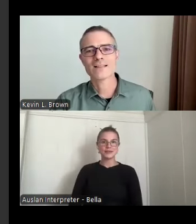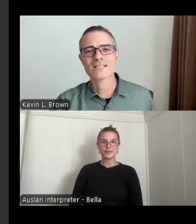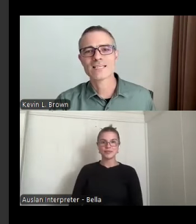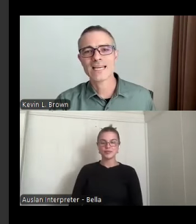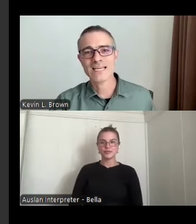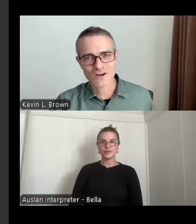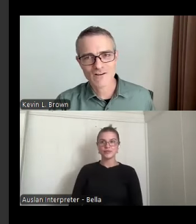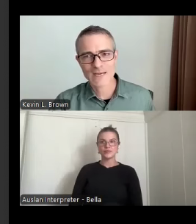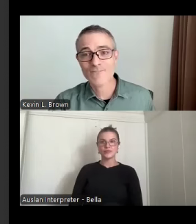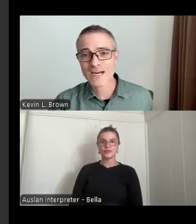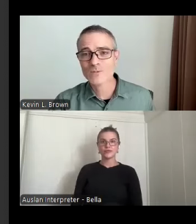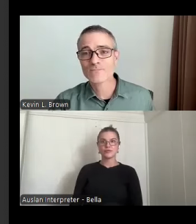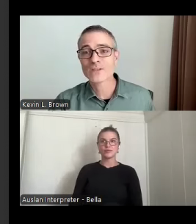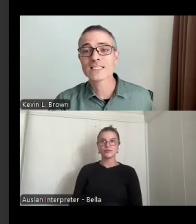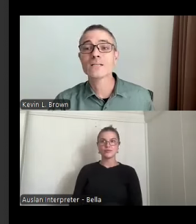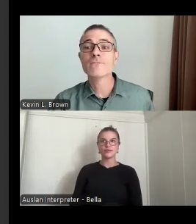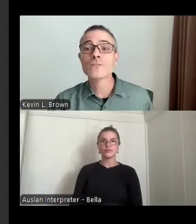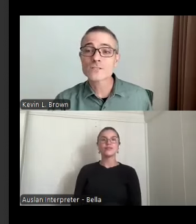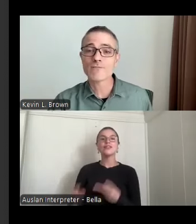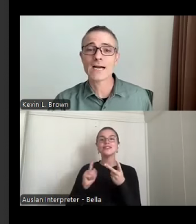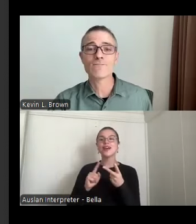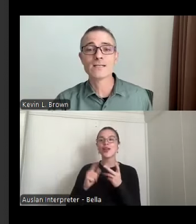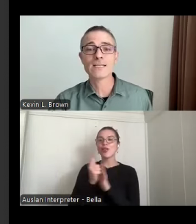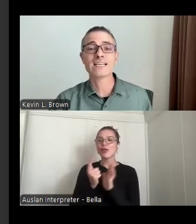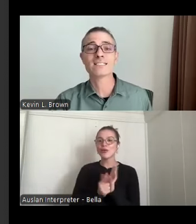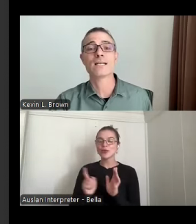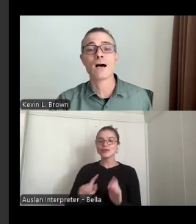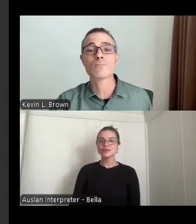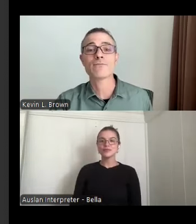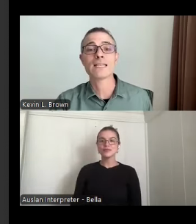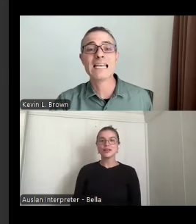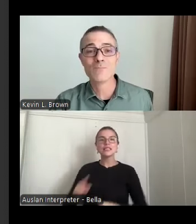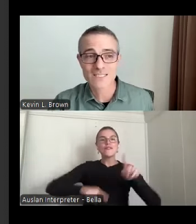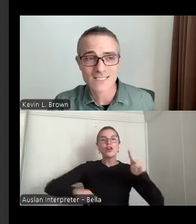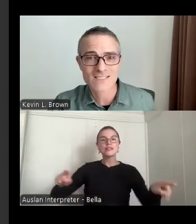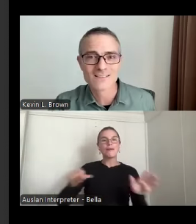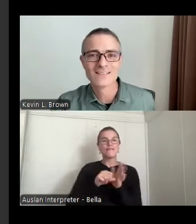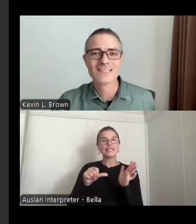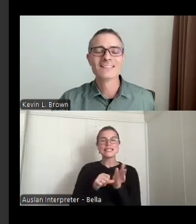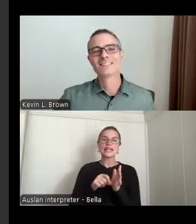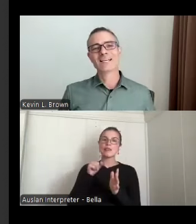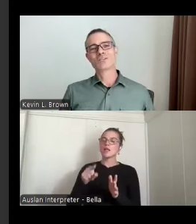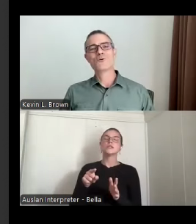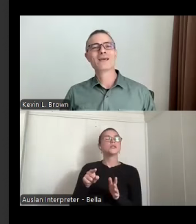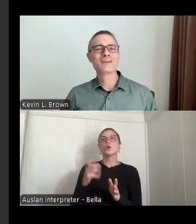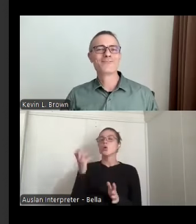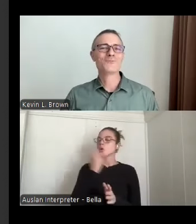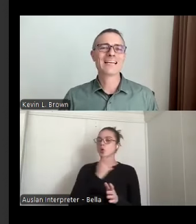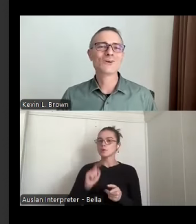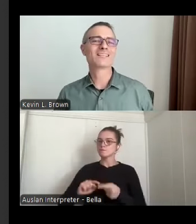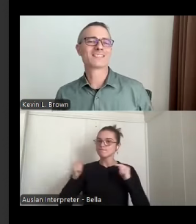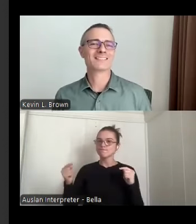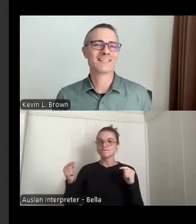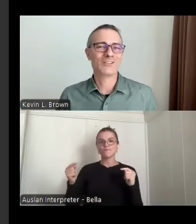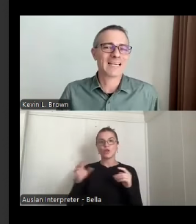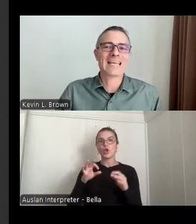All right, the second law of being findable is that diversified funding is a nonprofit nemesis. And so many of you might